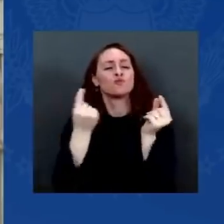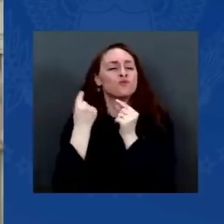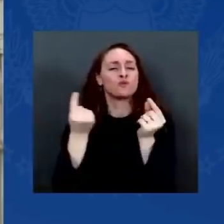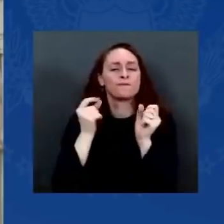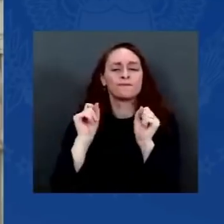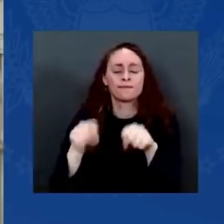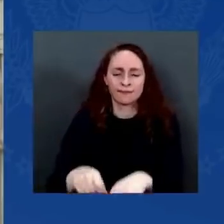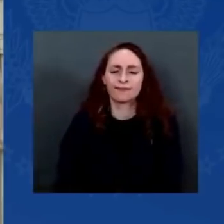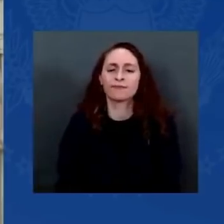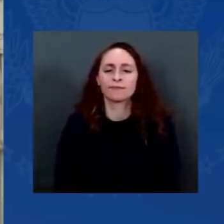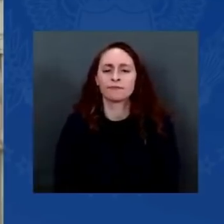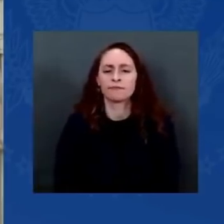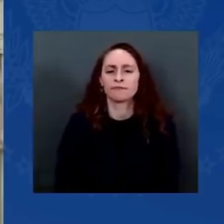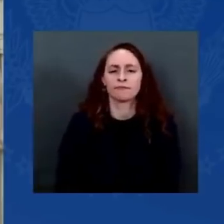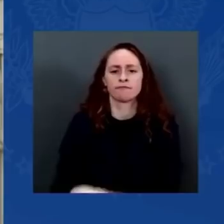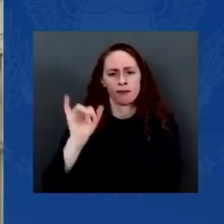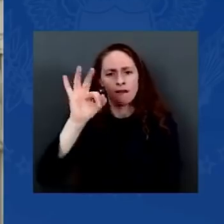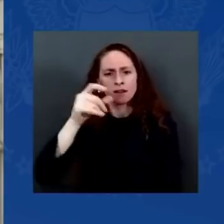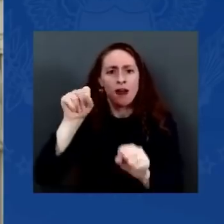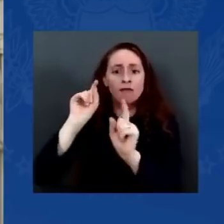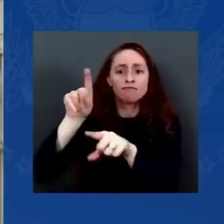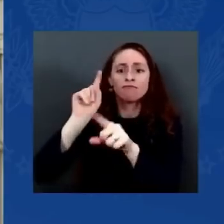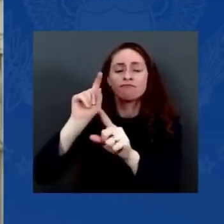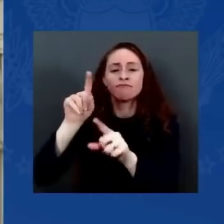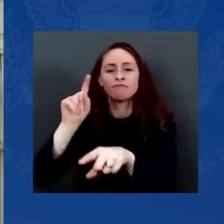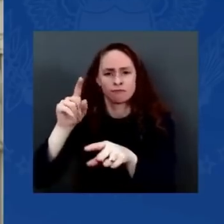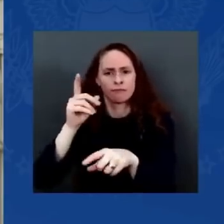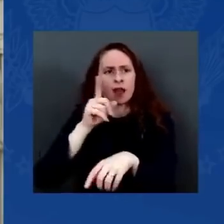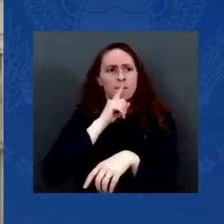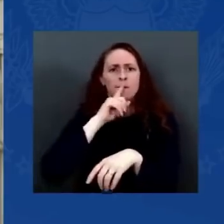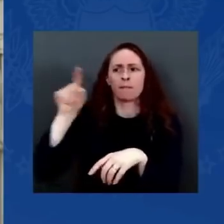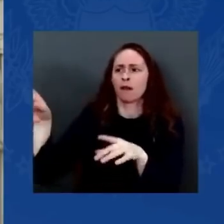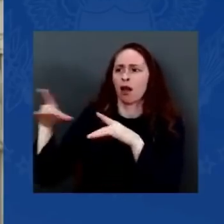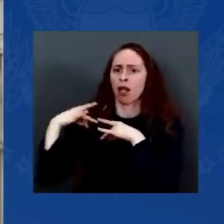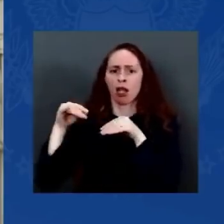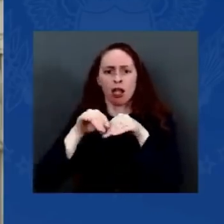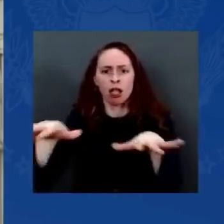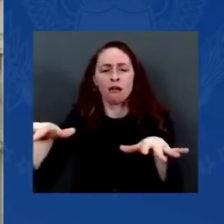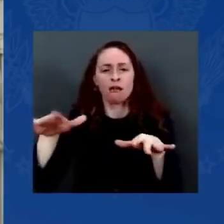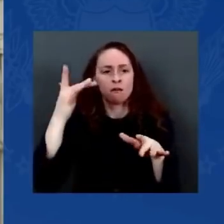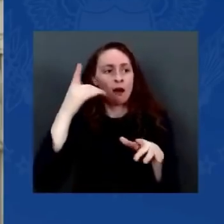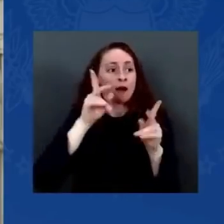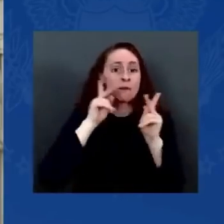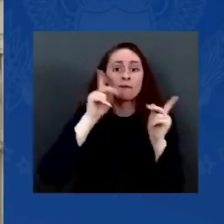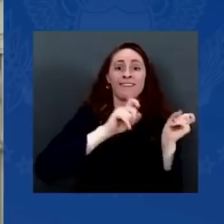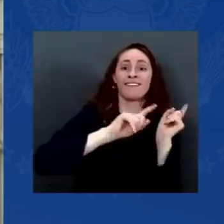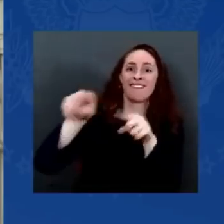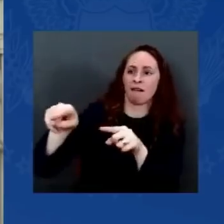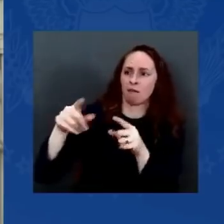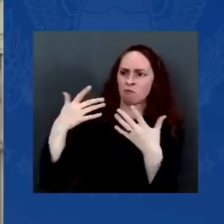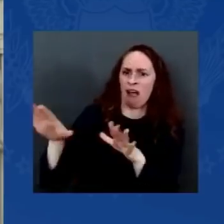Customers are more likely to come in and shop because they know it's a safe environment. I know vaccination requirements are